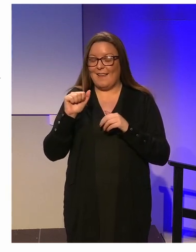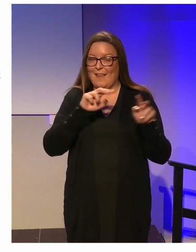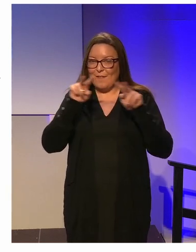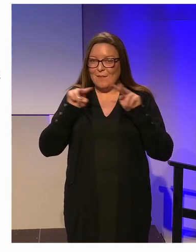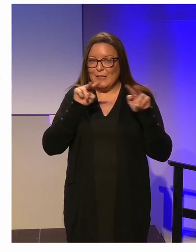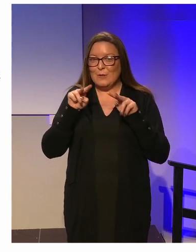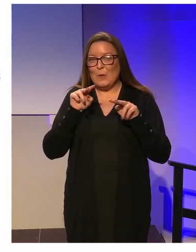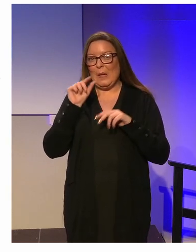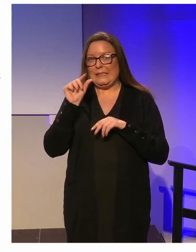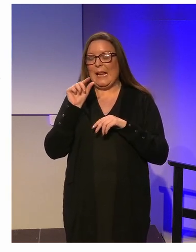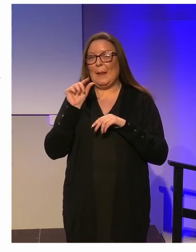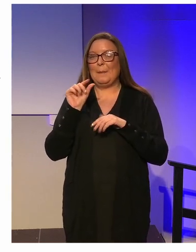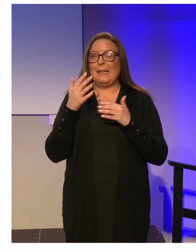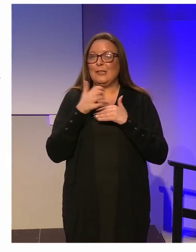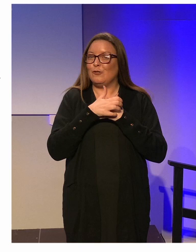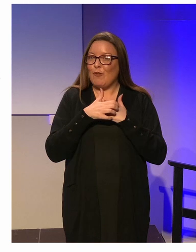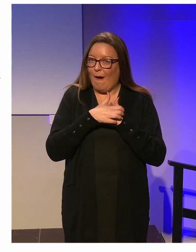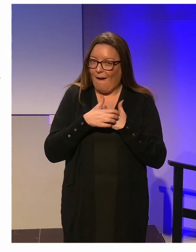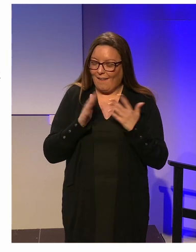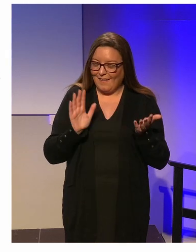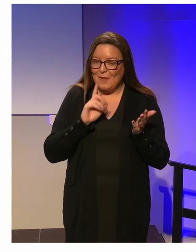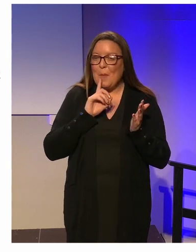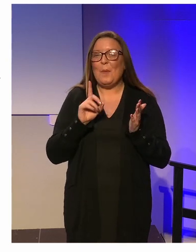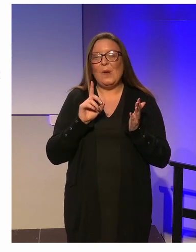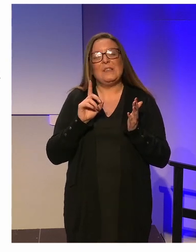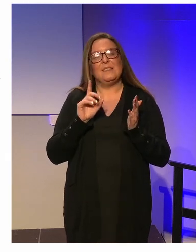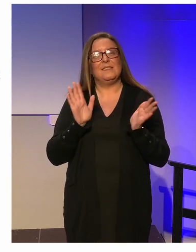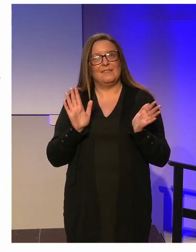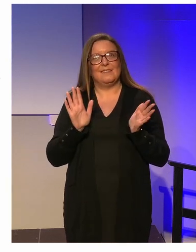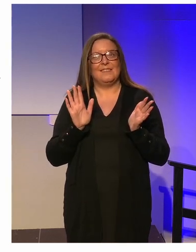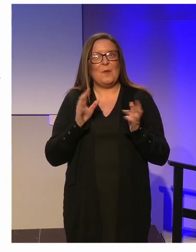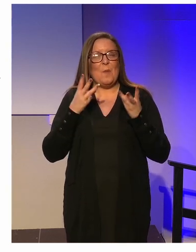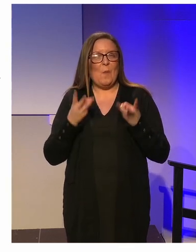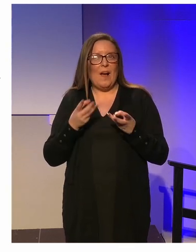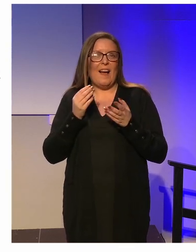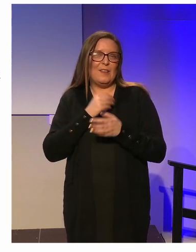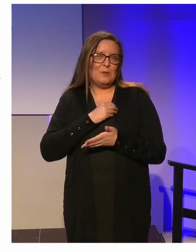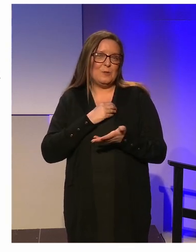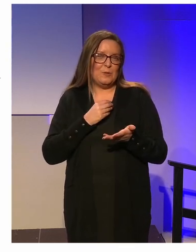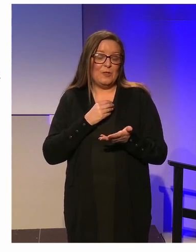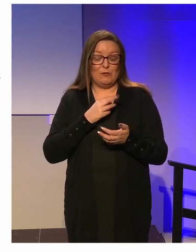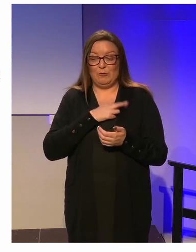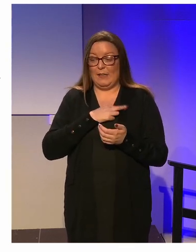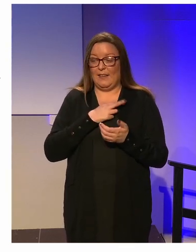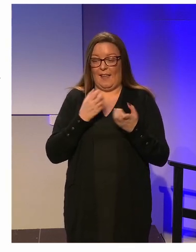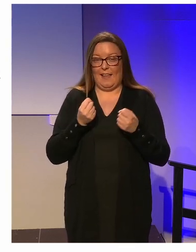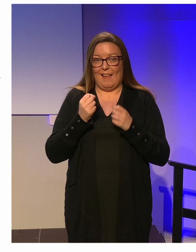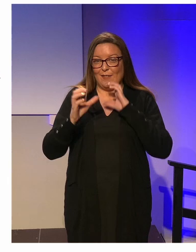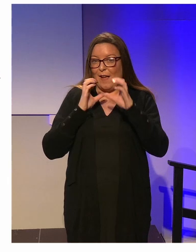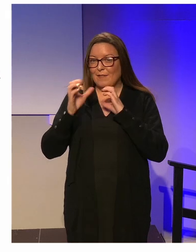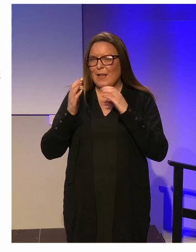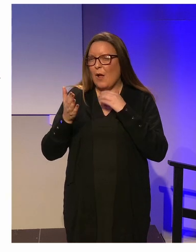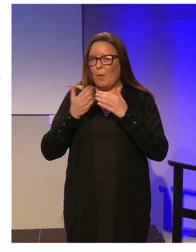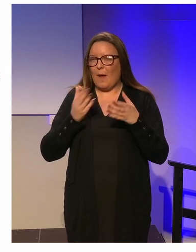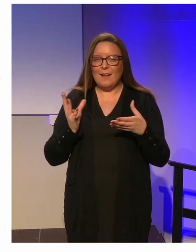are a little raw, so please bear with us. But we wanted to I suppose we had a conversation about what is inclusion,